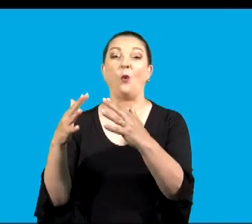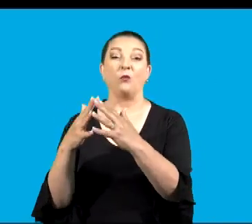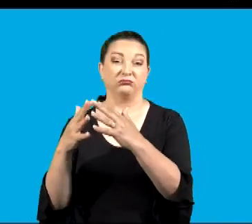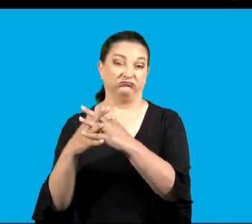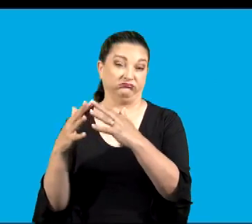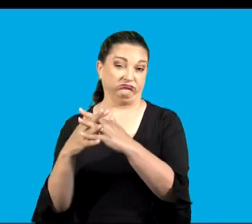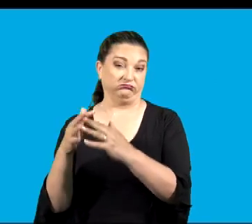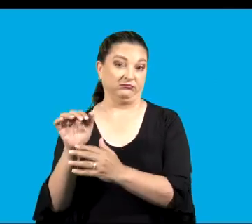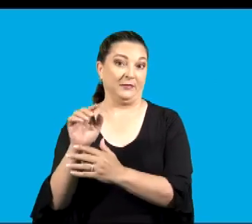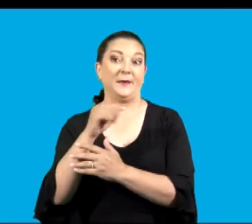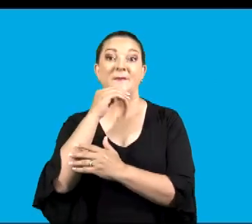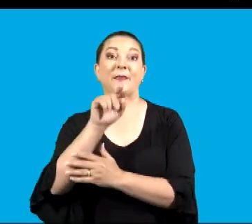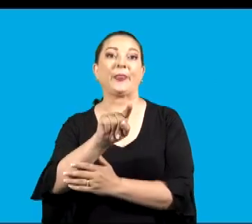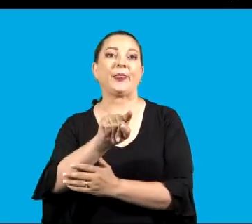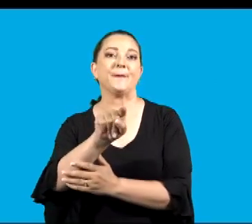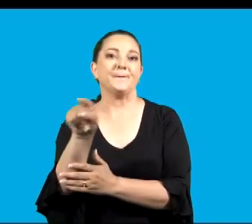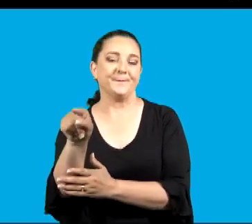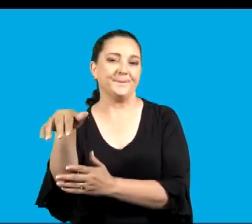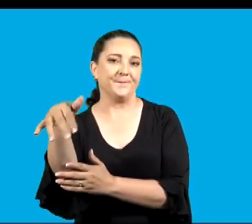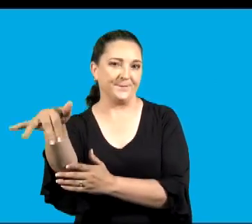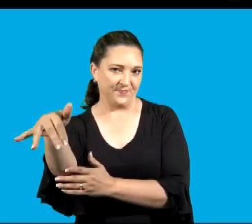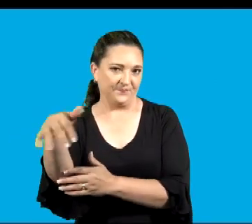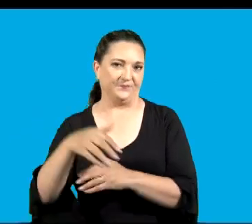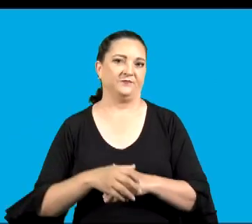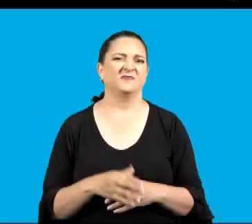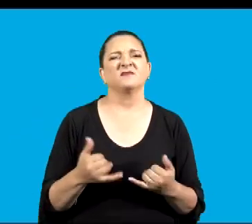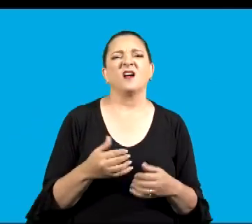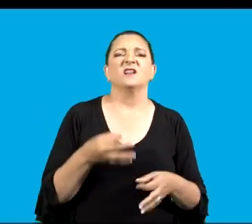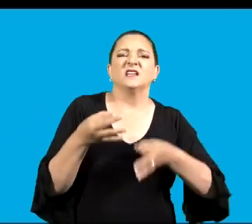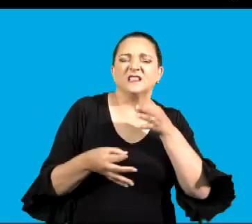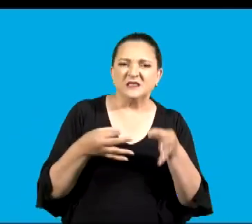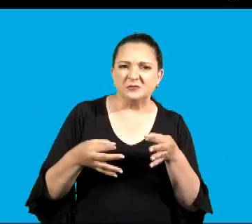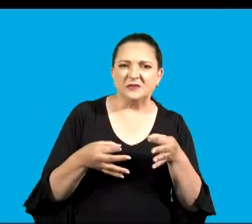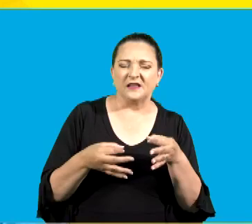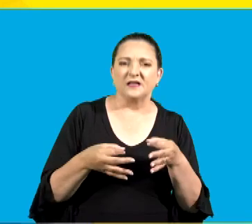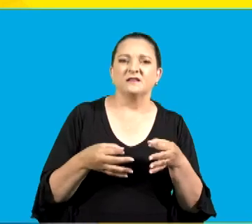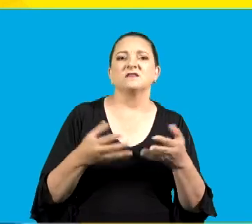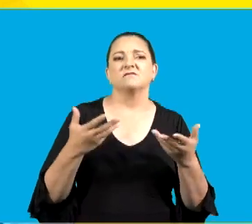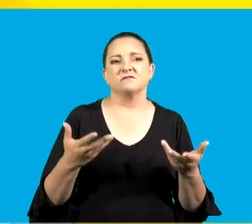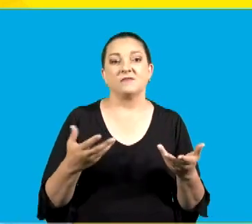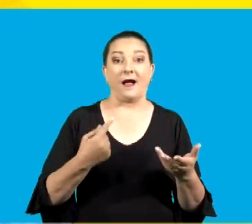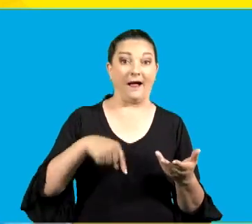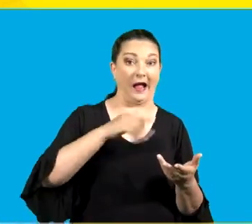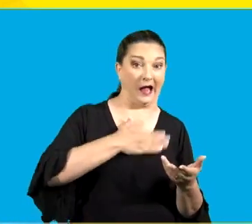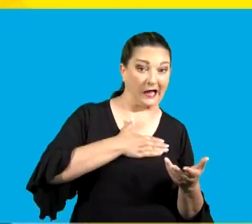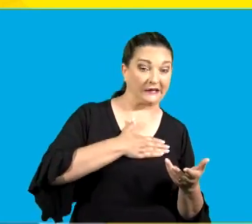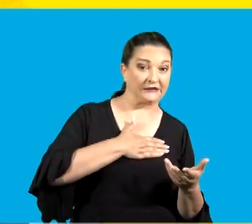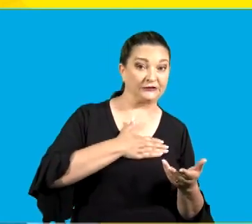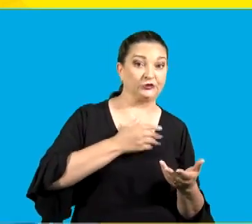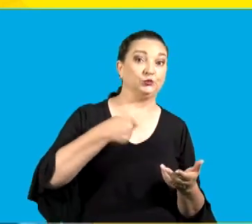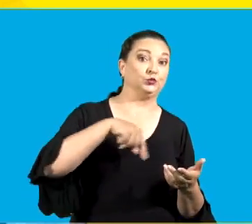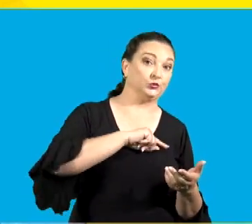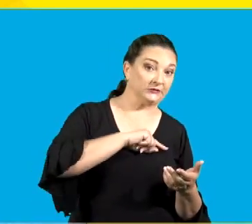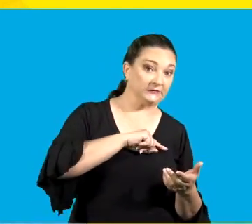wholesalers is them. So you will see when I explain this activity, I'm going to be using words such as